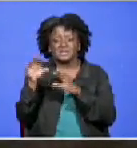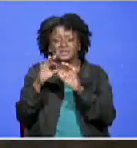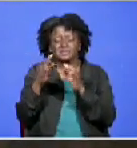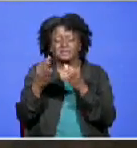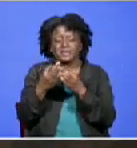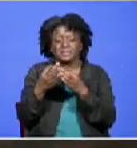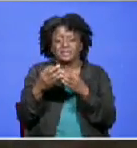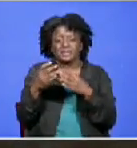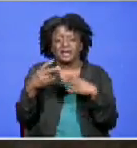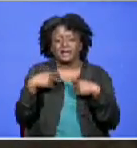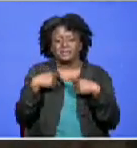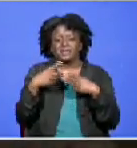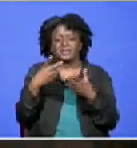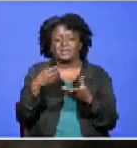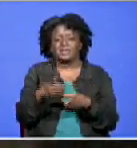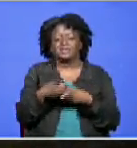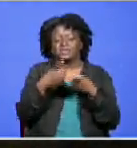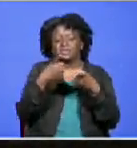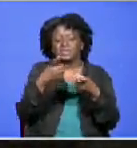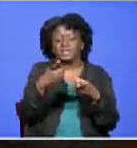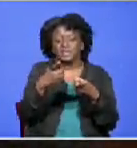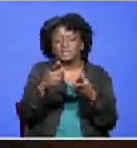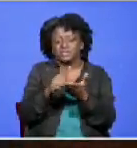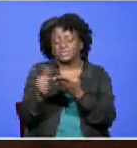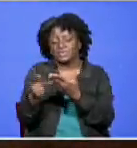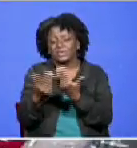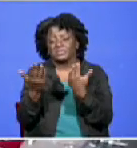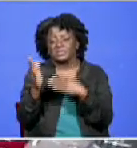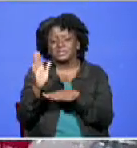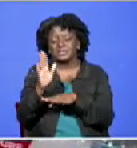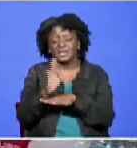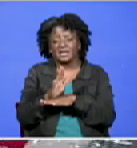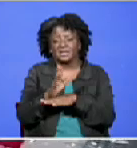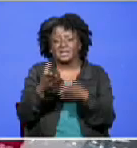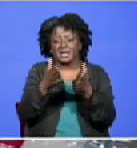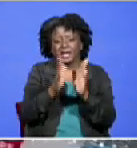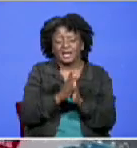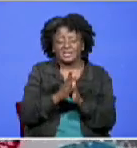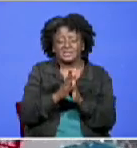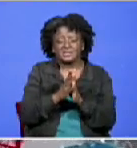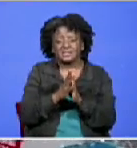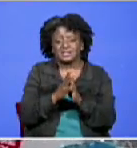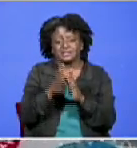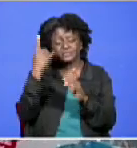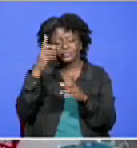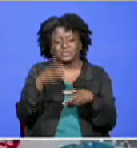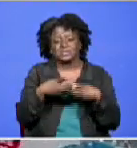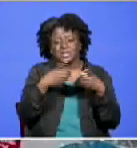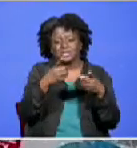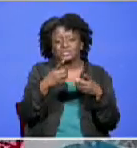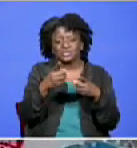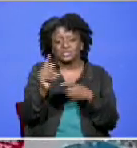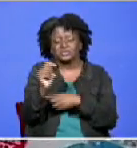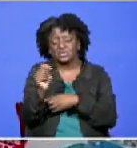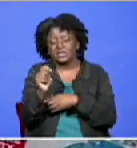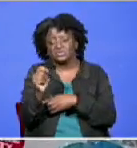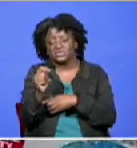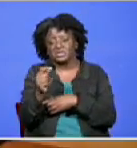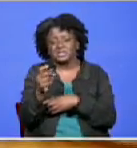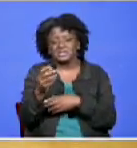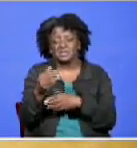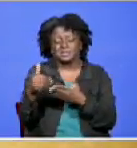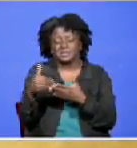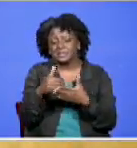store locations in Phoenix. They are asking Suns fans to donate toiletries, diapers, baby wipes, first aid kits, cleaning